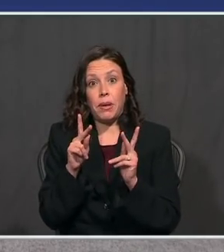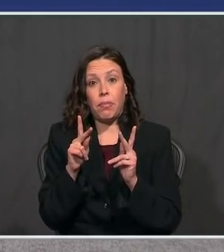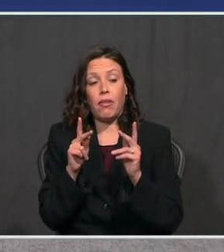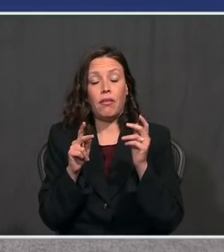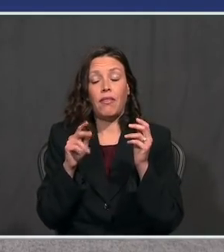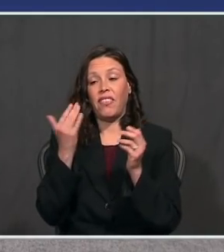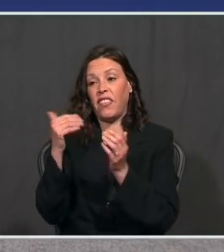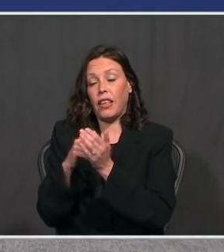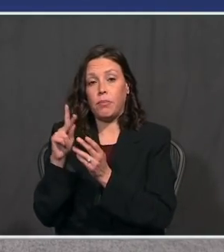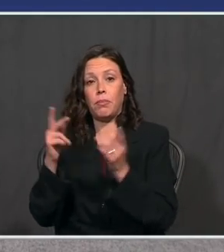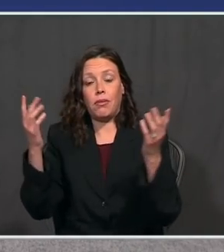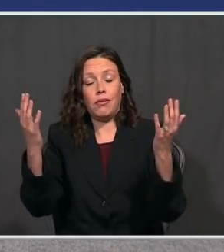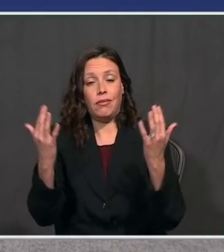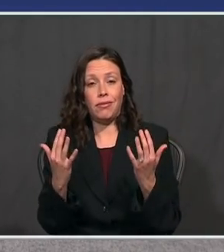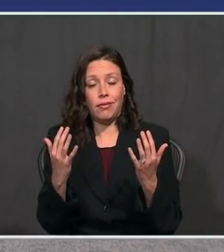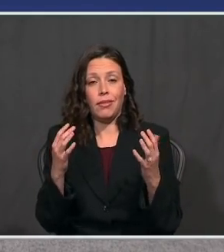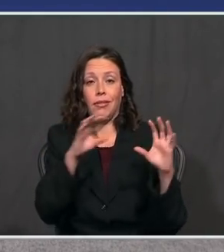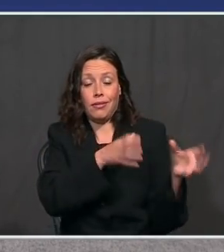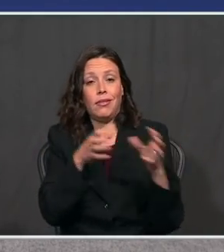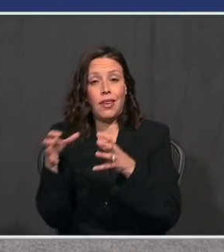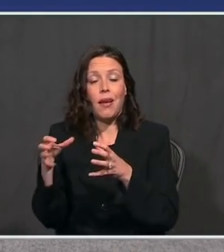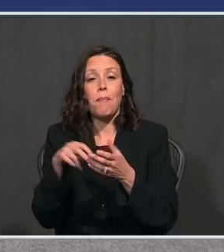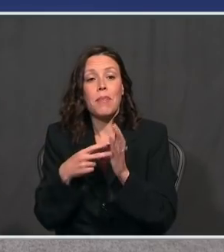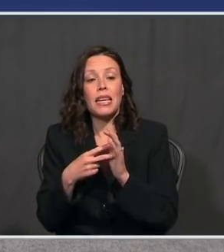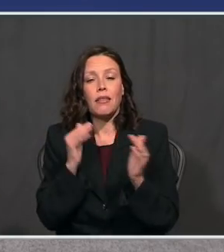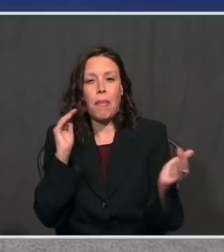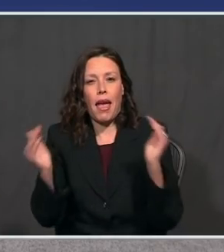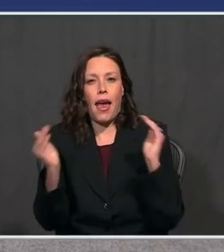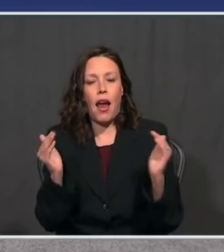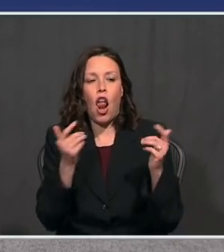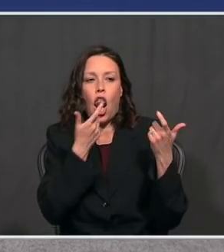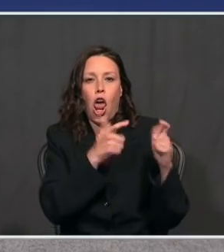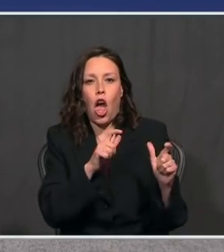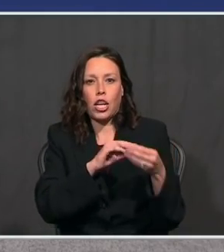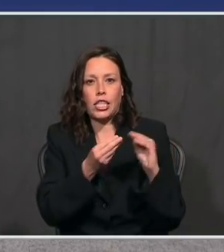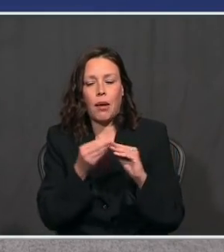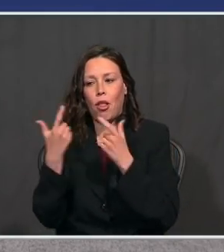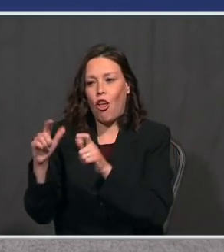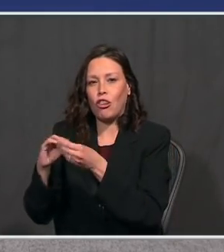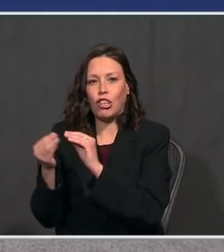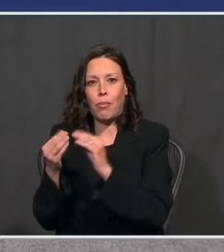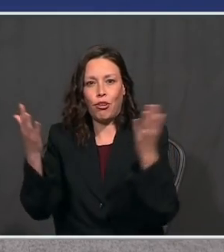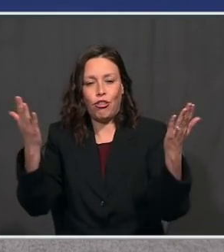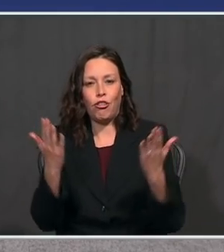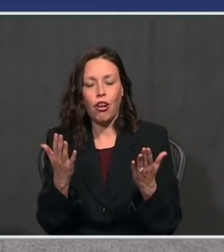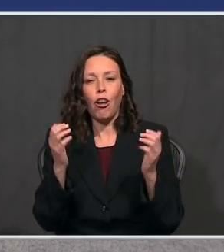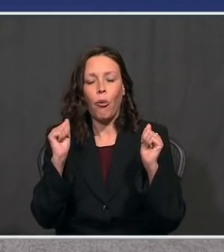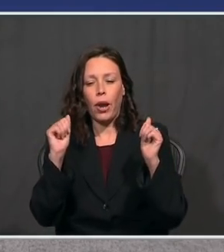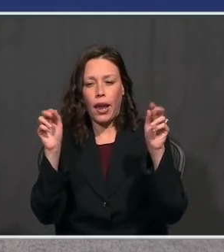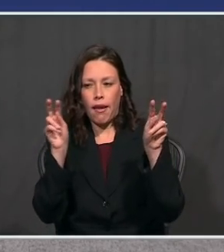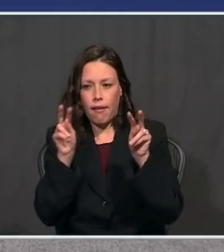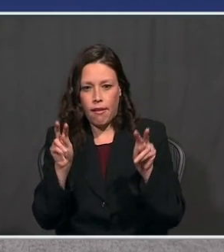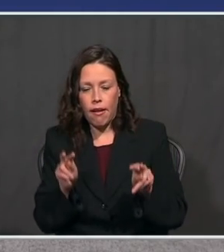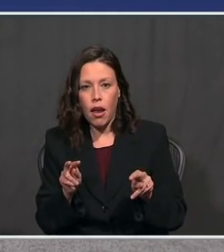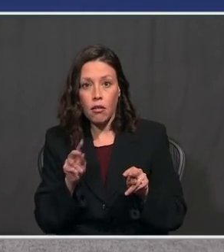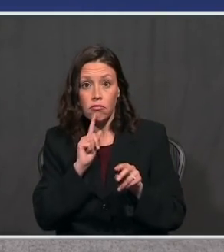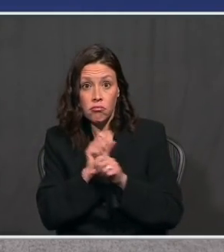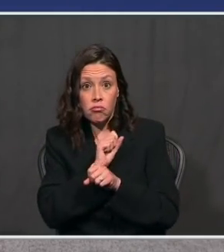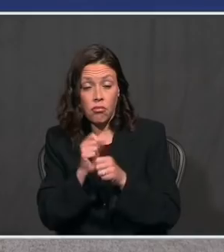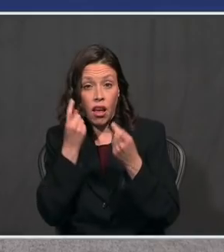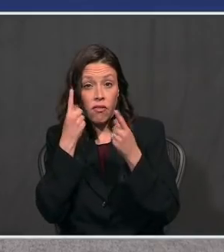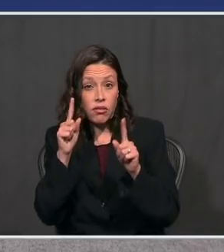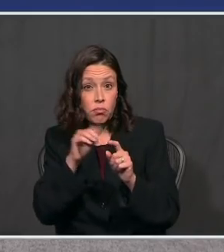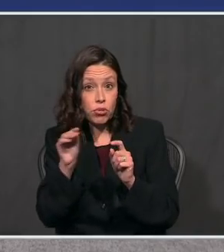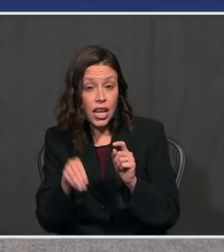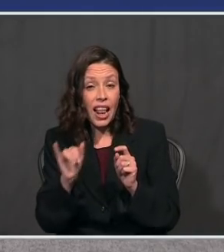compare them, means that we have a very large size trial, which not only lets us get to the efficacy quicker, as